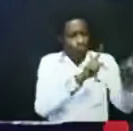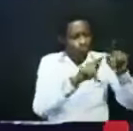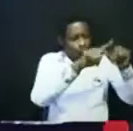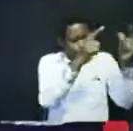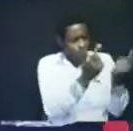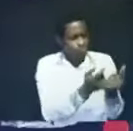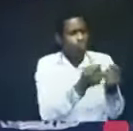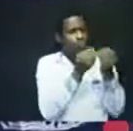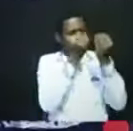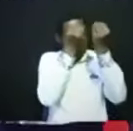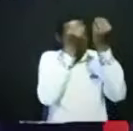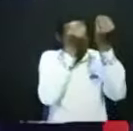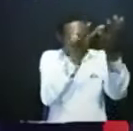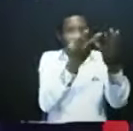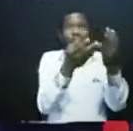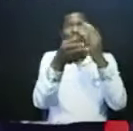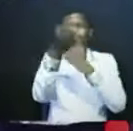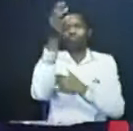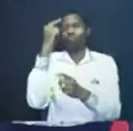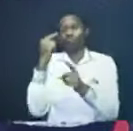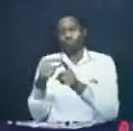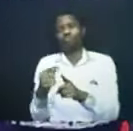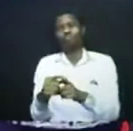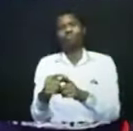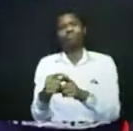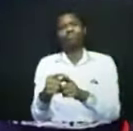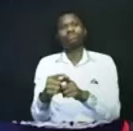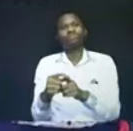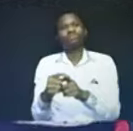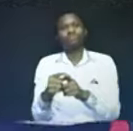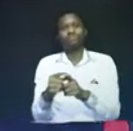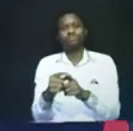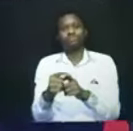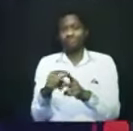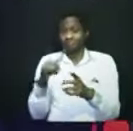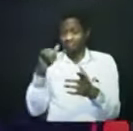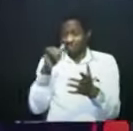God. It builds us